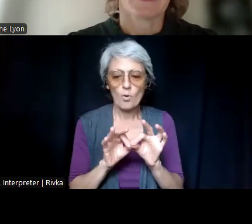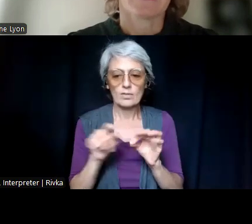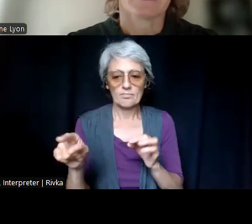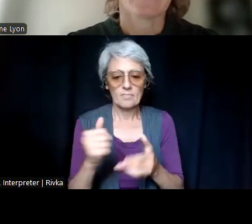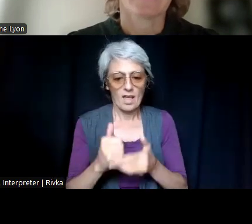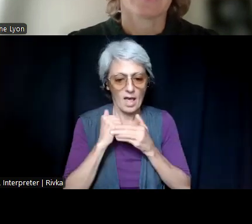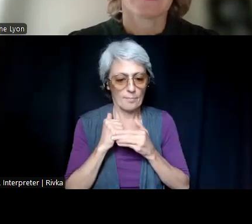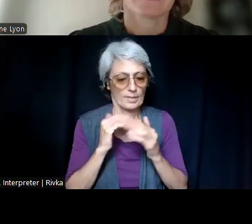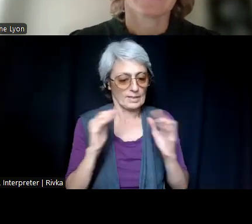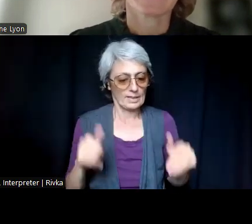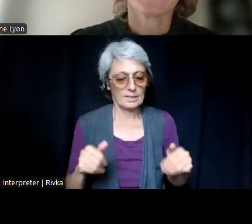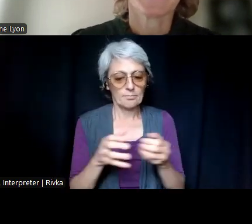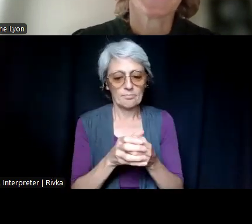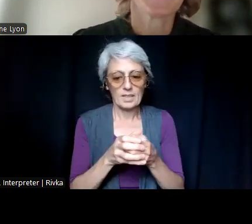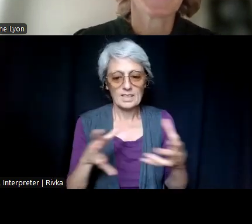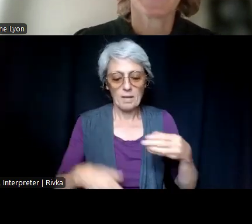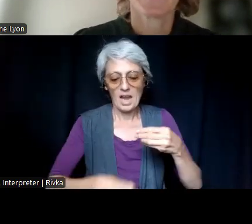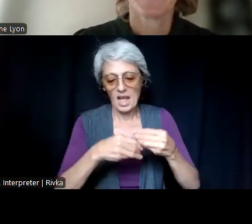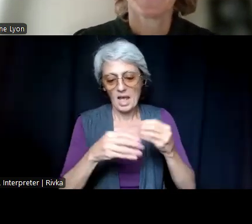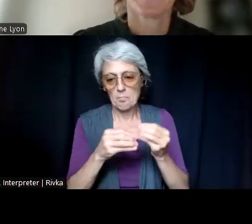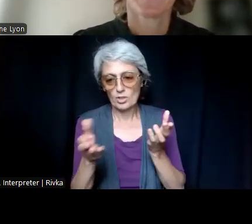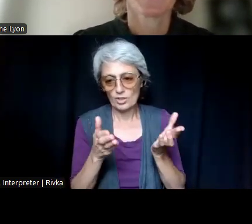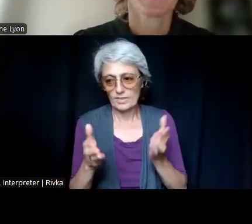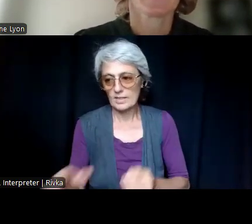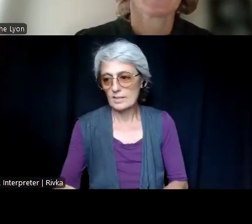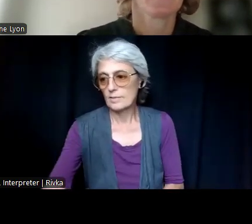in expanding these services.